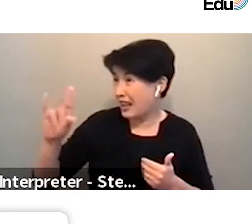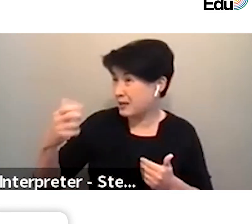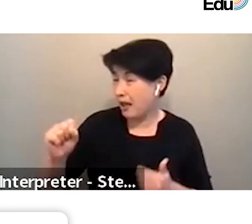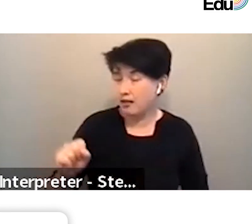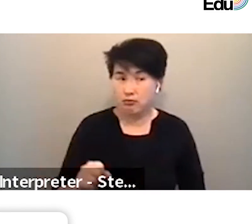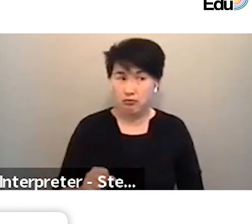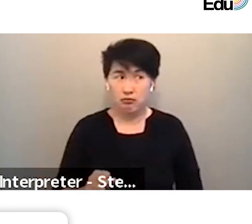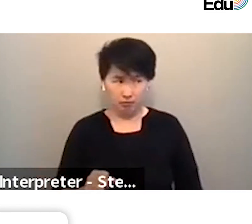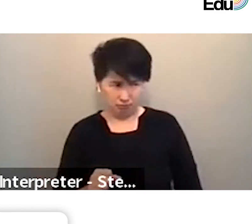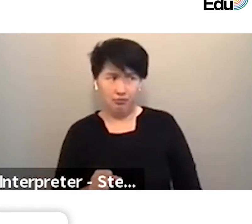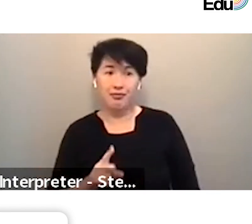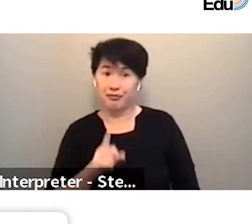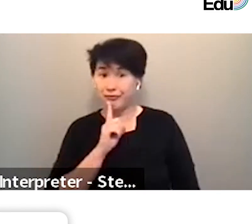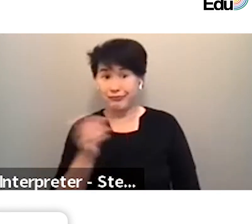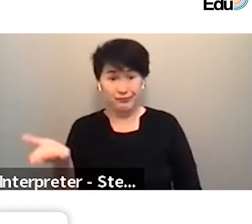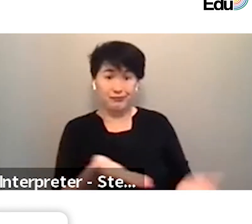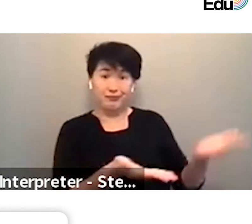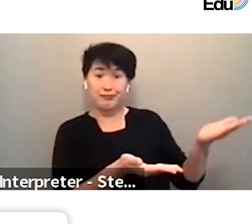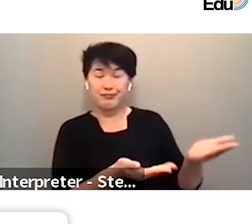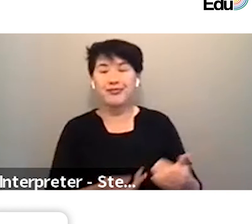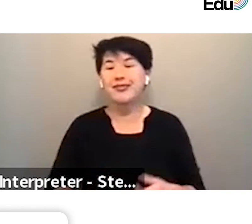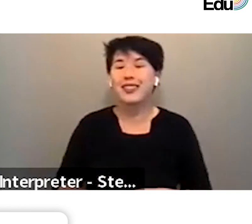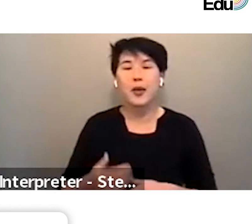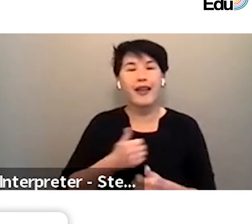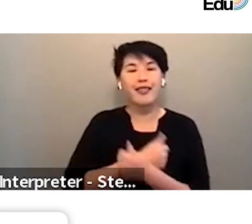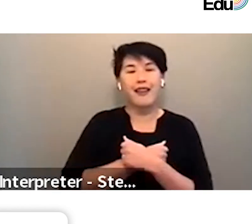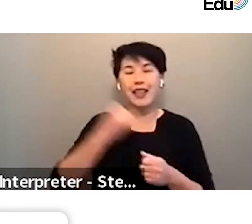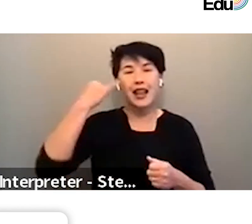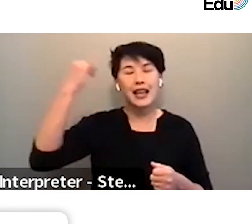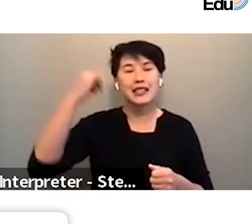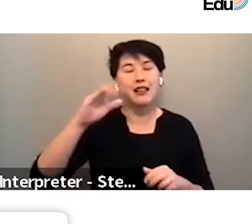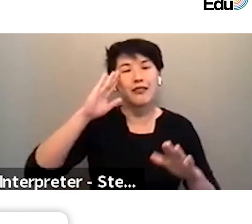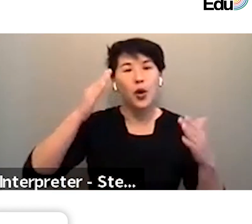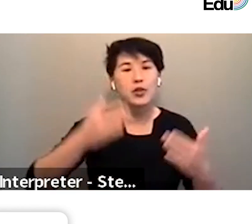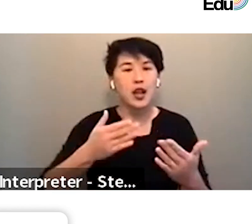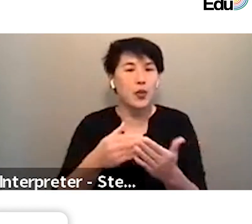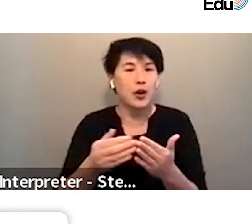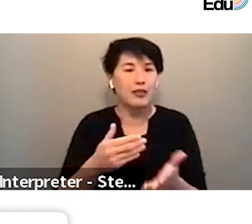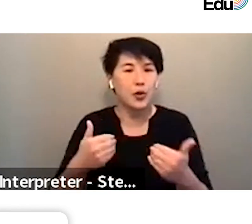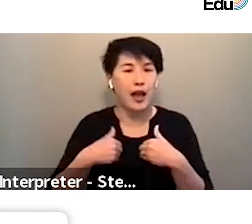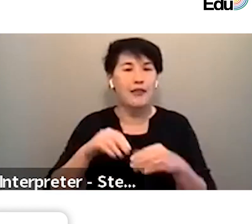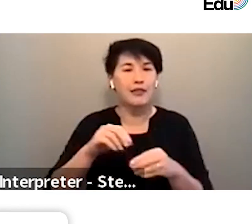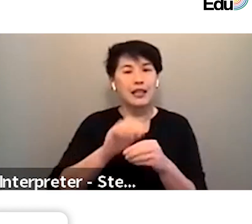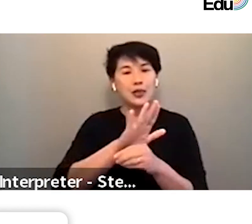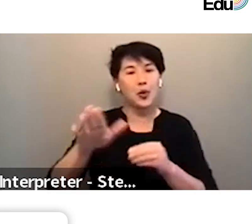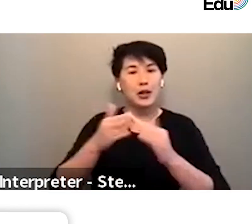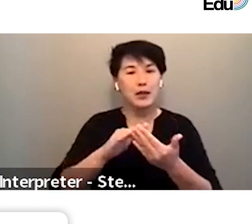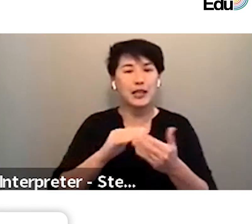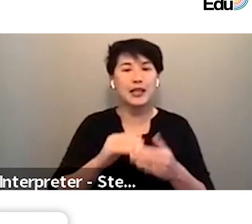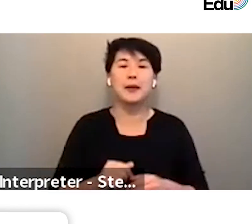them, So I just love that idea of also kind of focusing on what you have within your community,